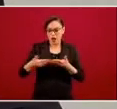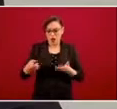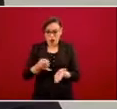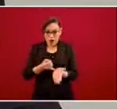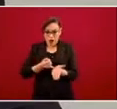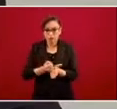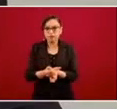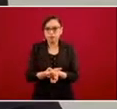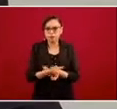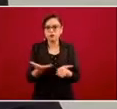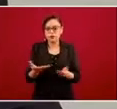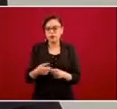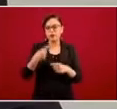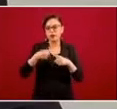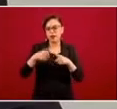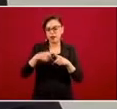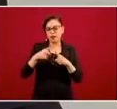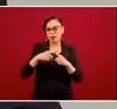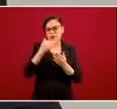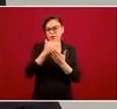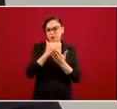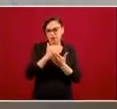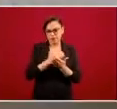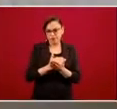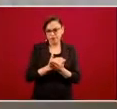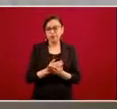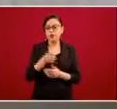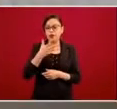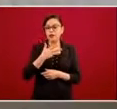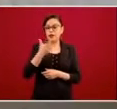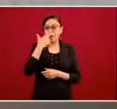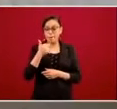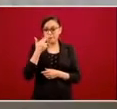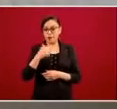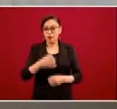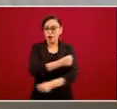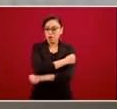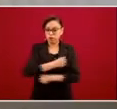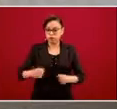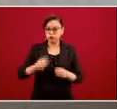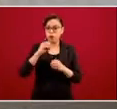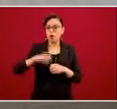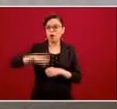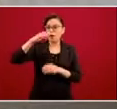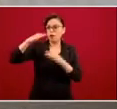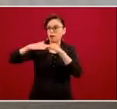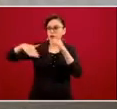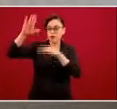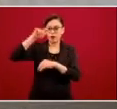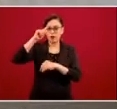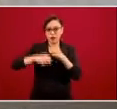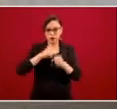avoidance of the overwork and overload of our medical system by staying at home.